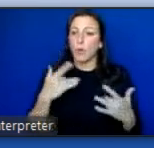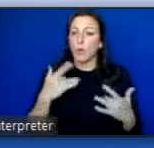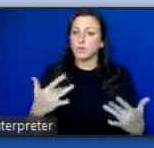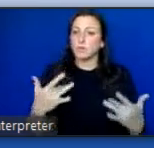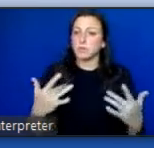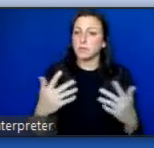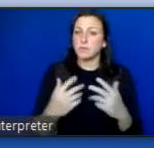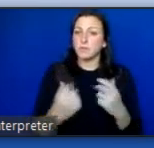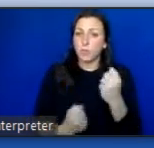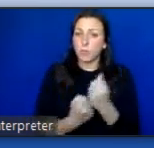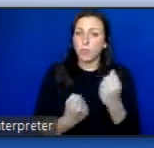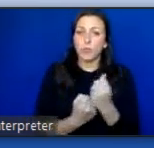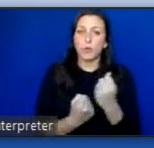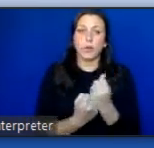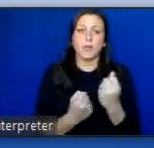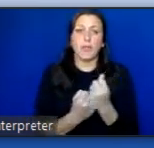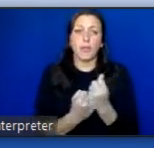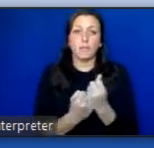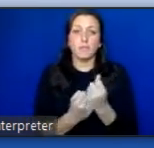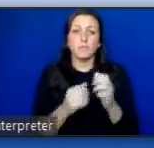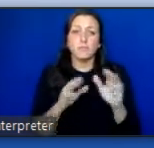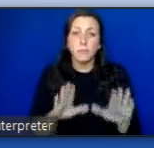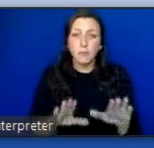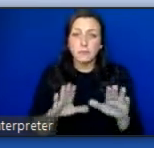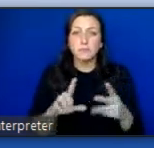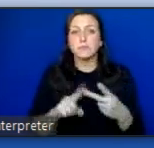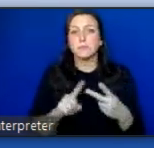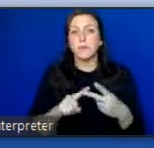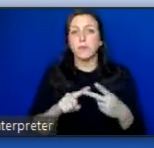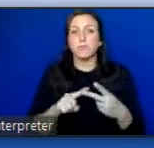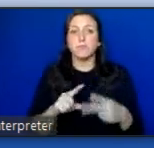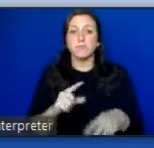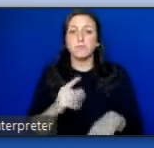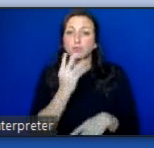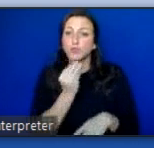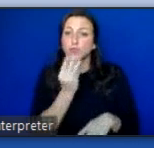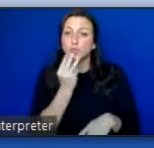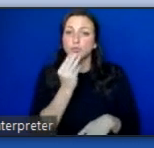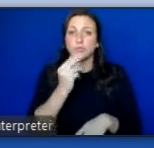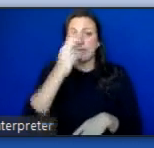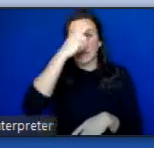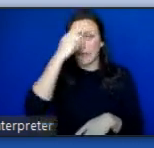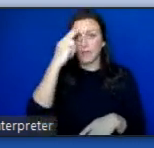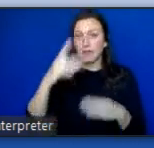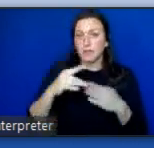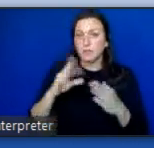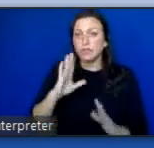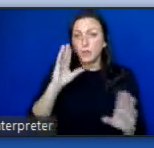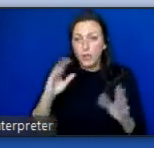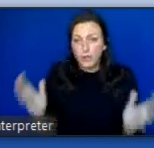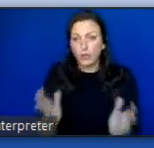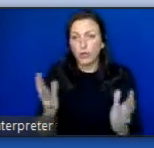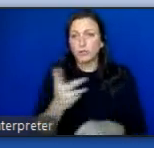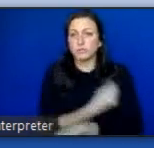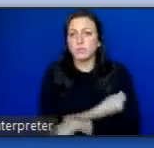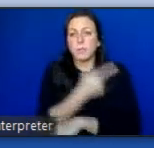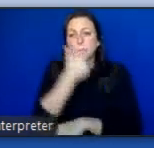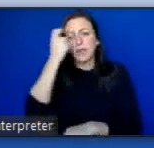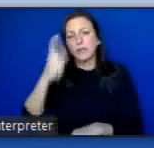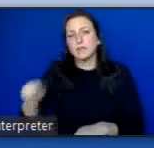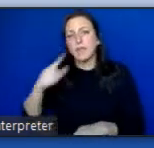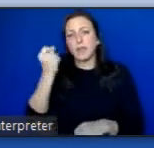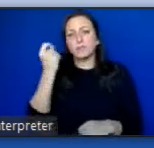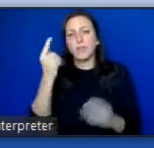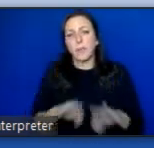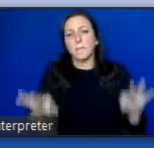Muslim, Jews, Catholic leadership oftentimes will encourage vaccination, knowing that the important public health outcome